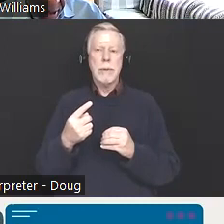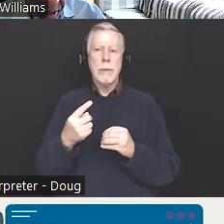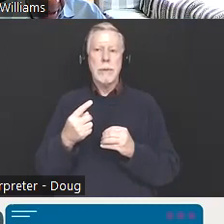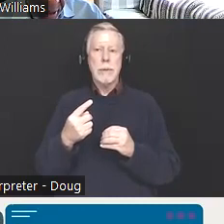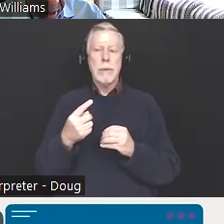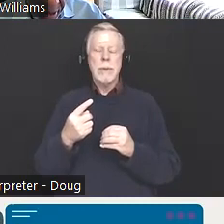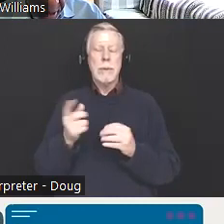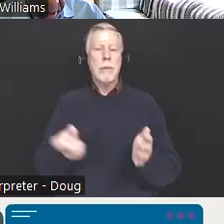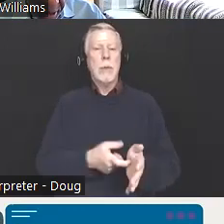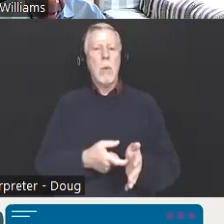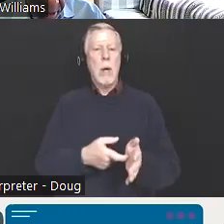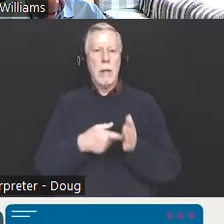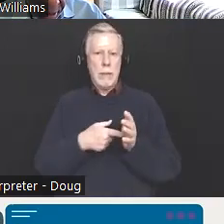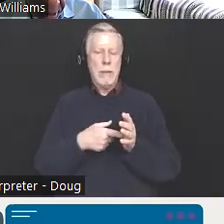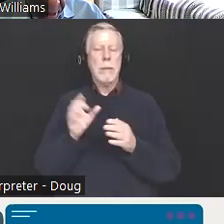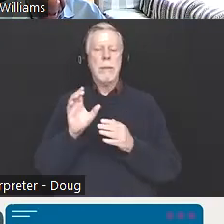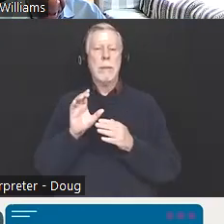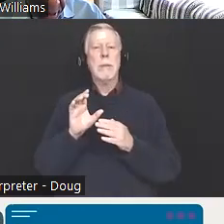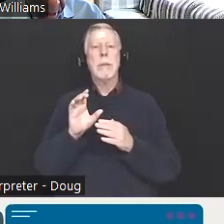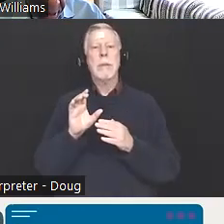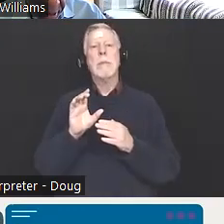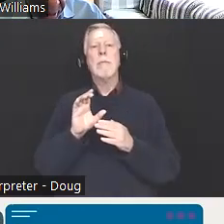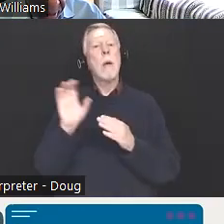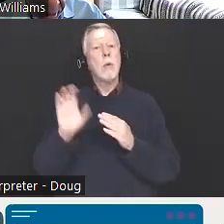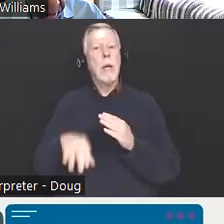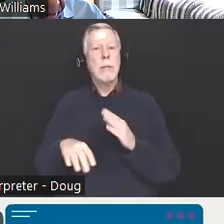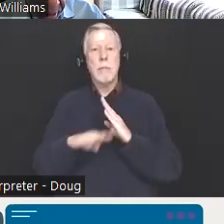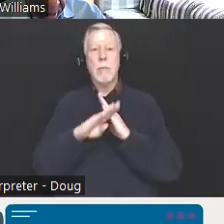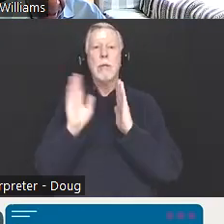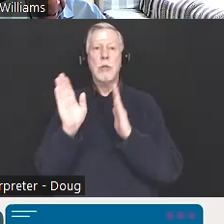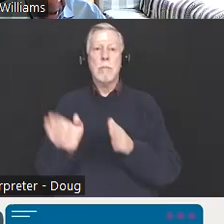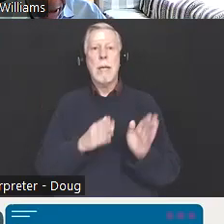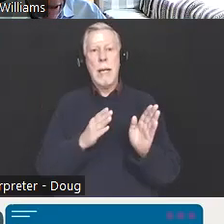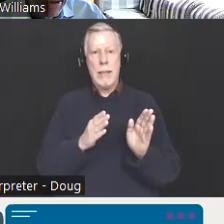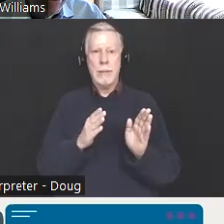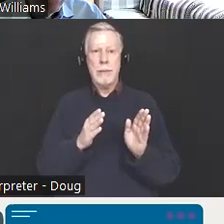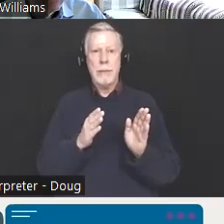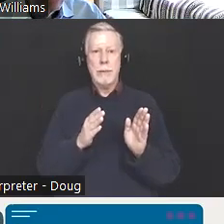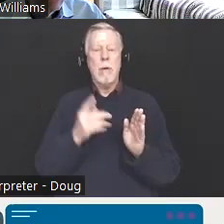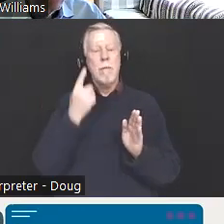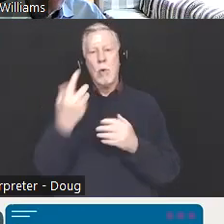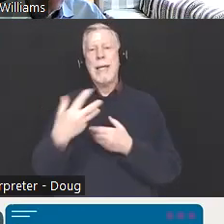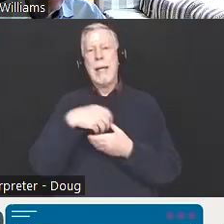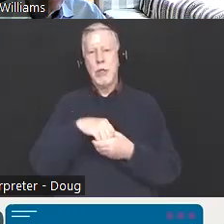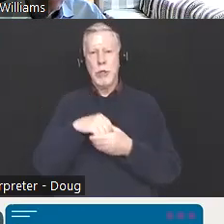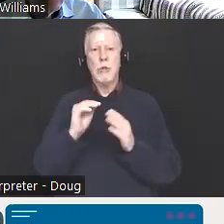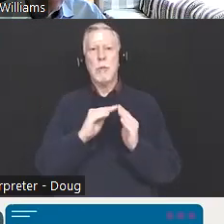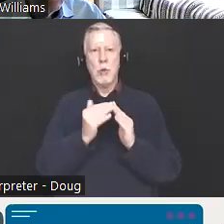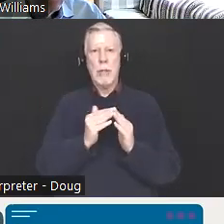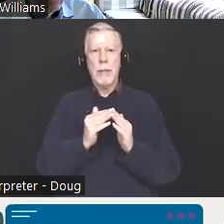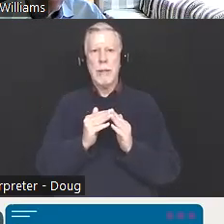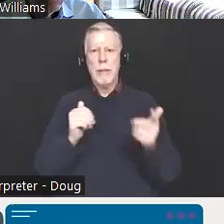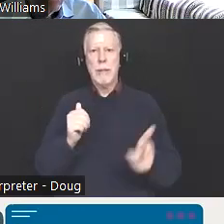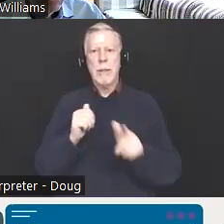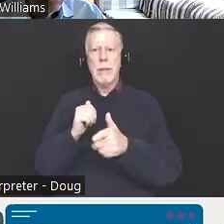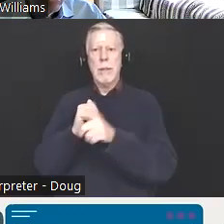the requirements in comprehensive prevention planning when it comes to engaging communities. And I'm glad to pick that up.